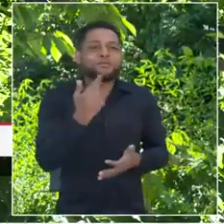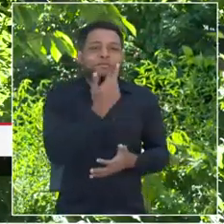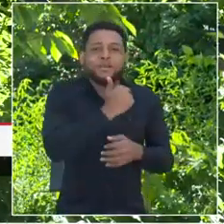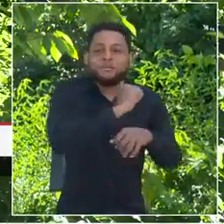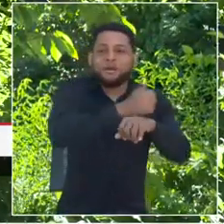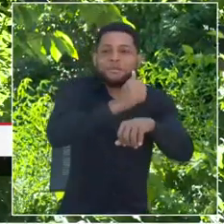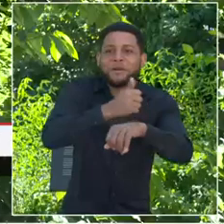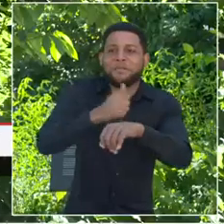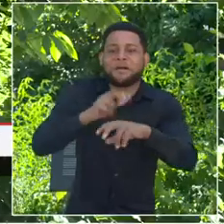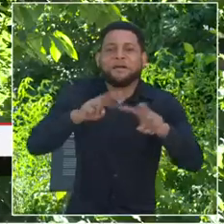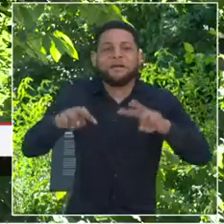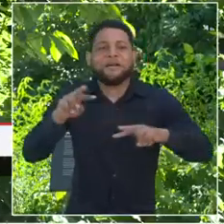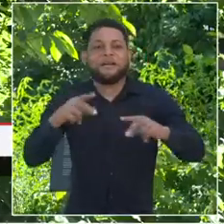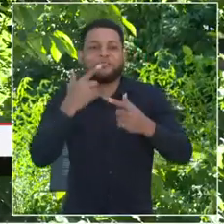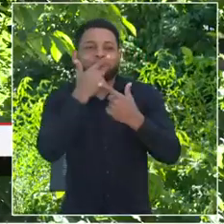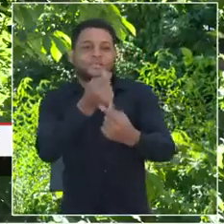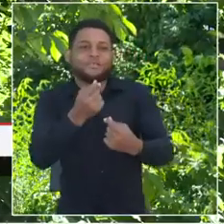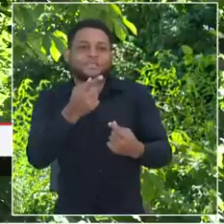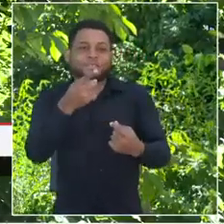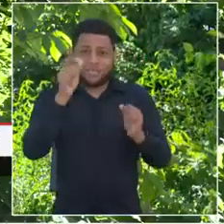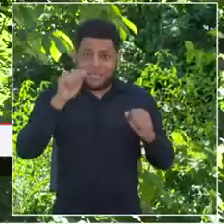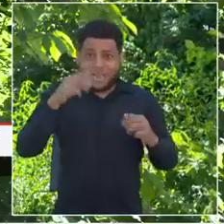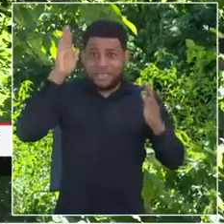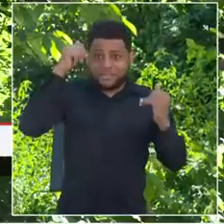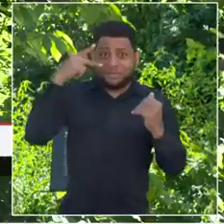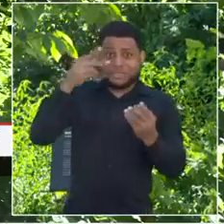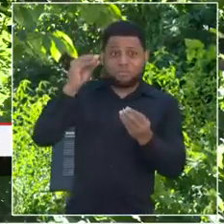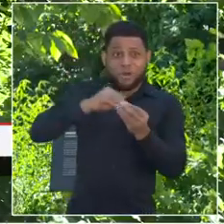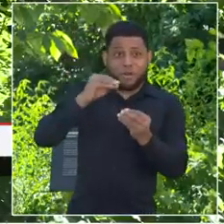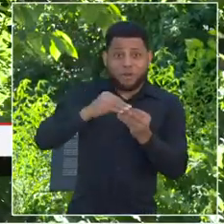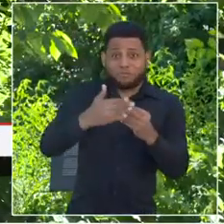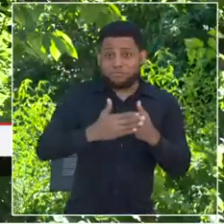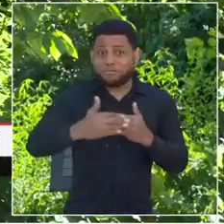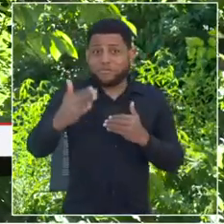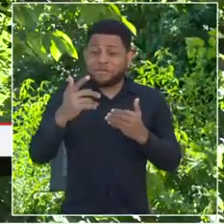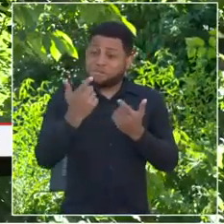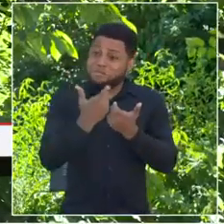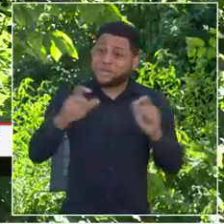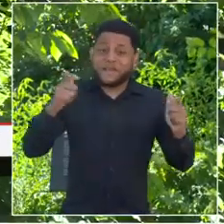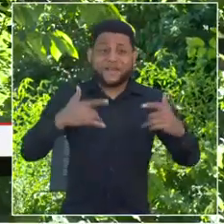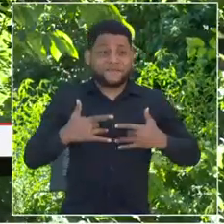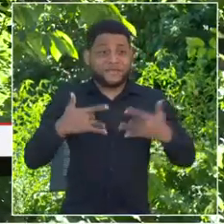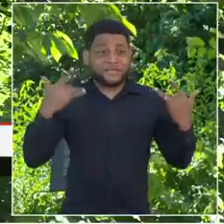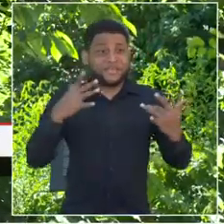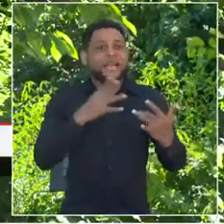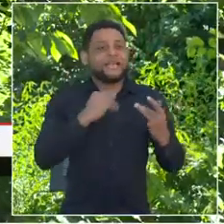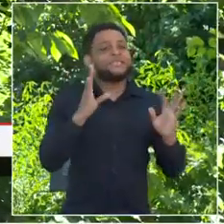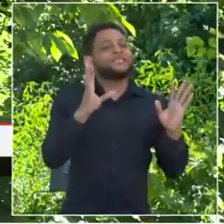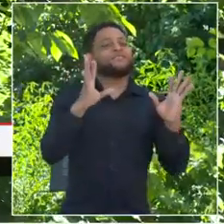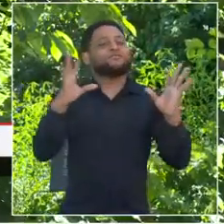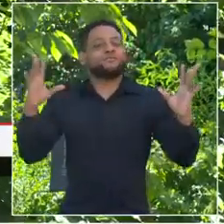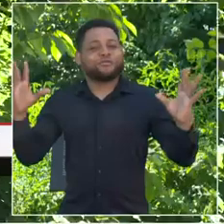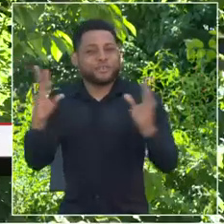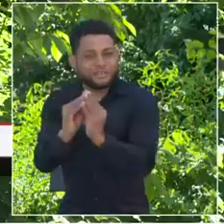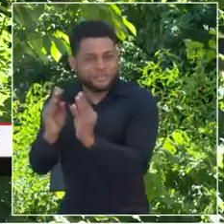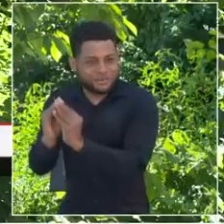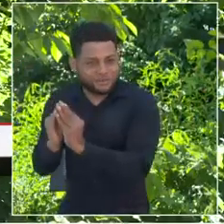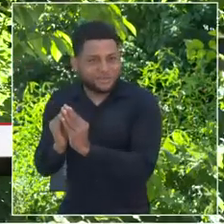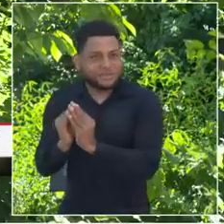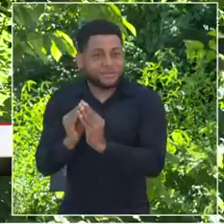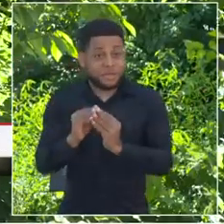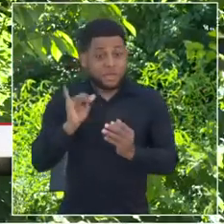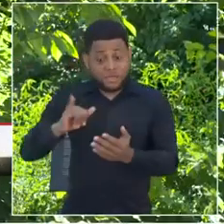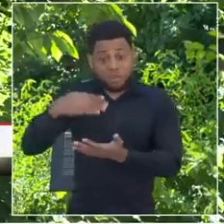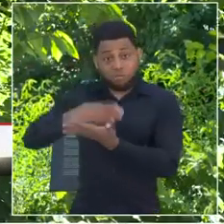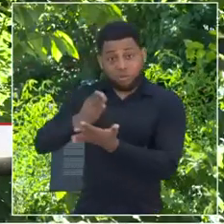can expect even more large events and gatherings. My budget, for example,